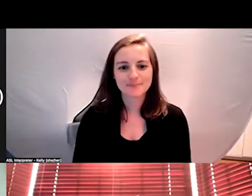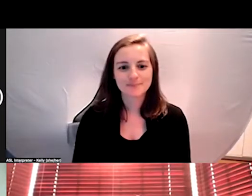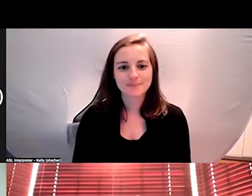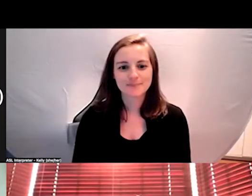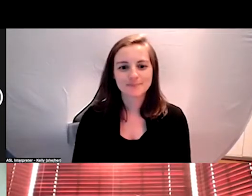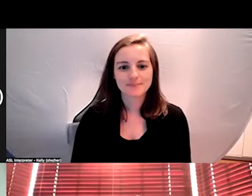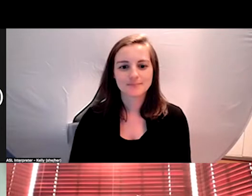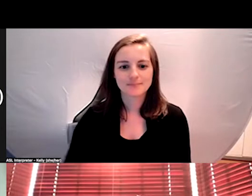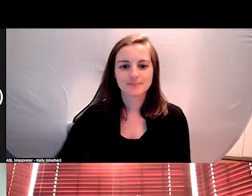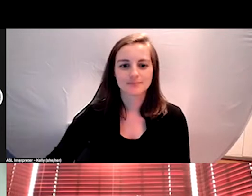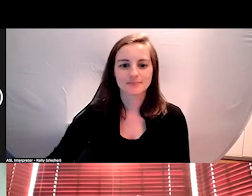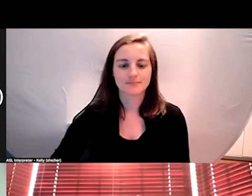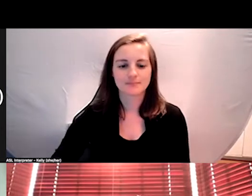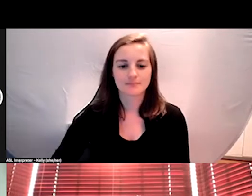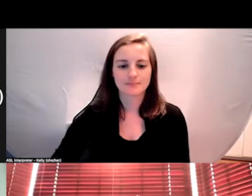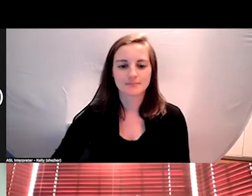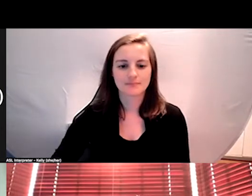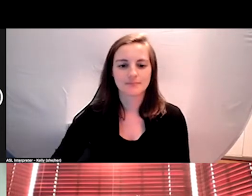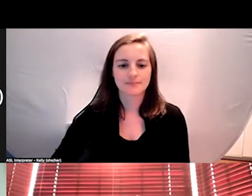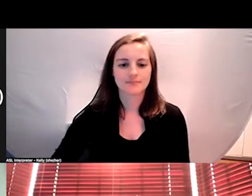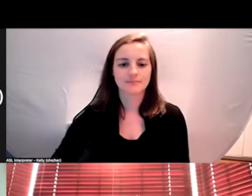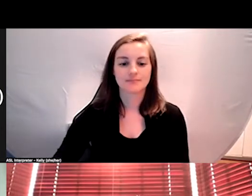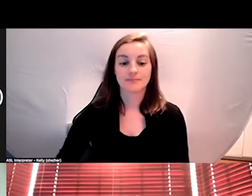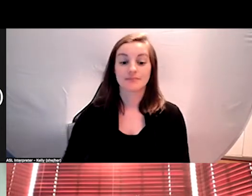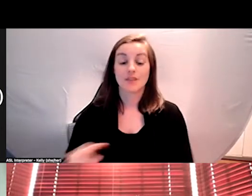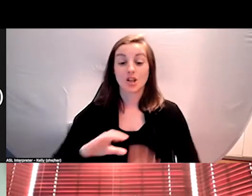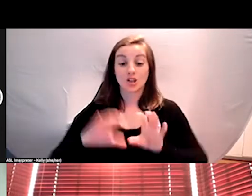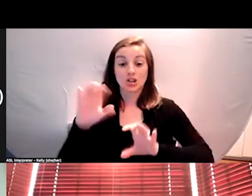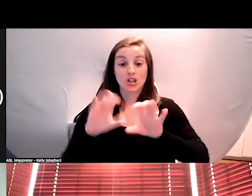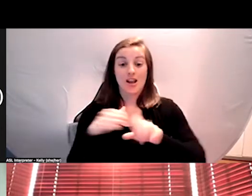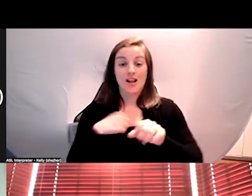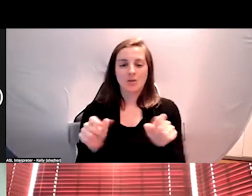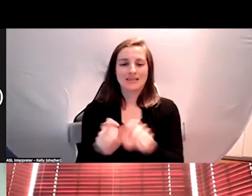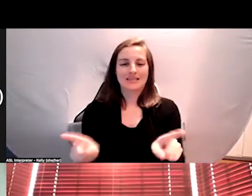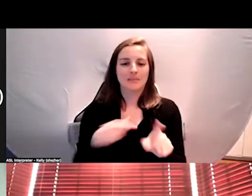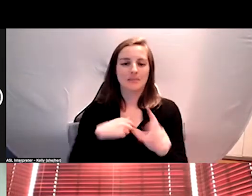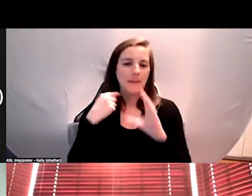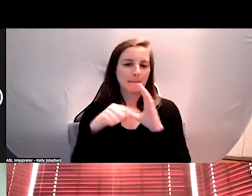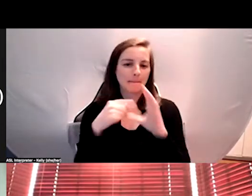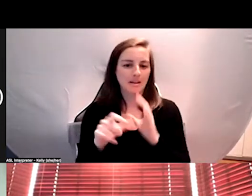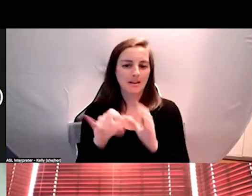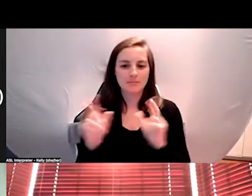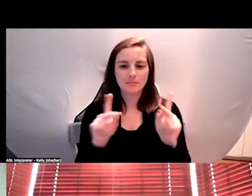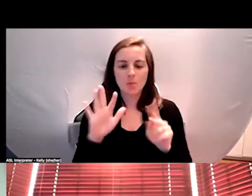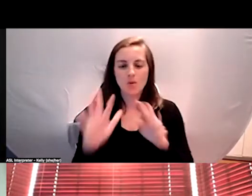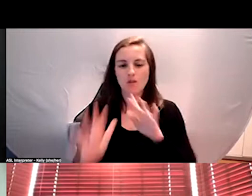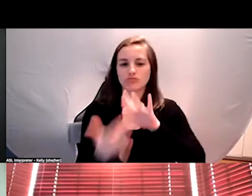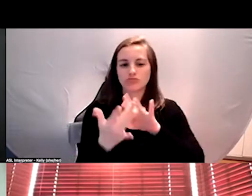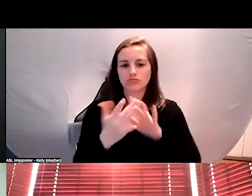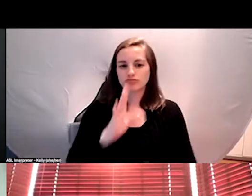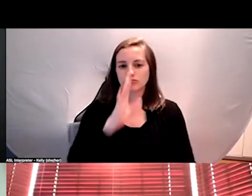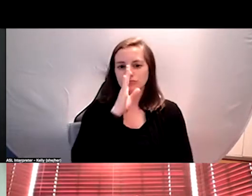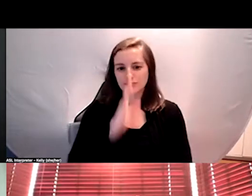And I can put my email in the chat for folks as well, if you'd like to contact me.